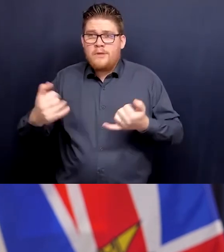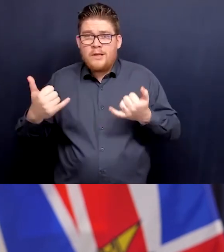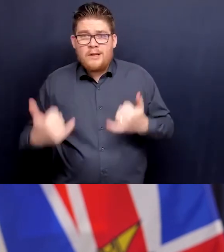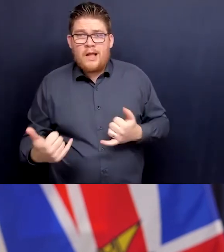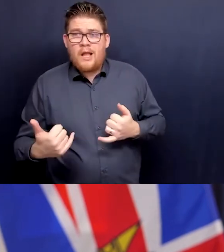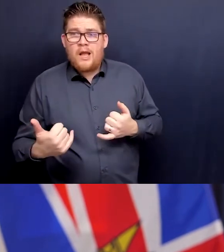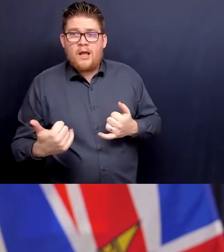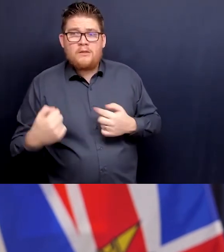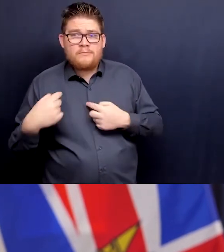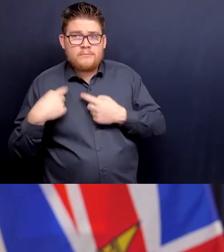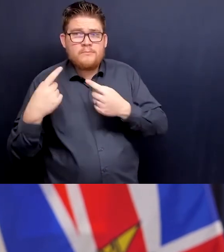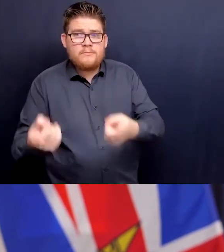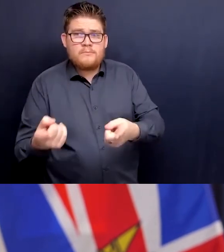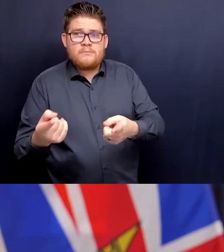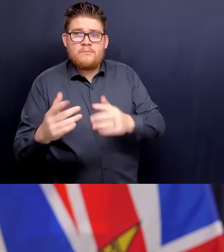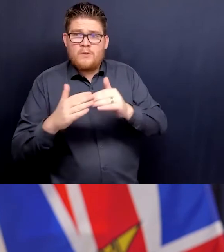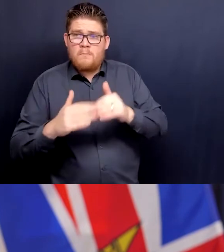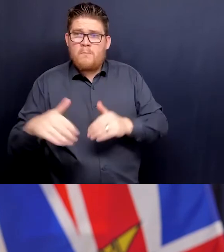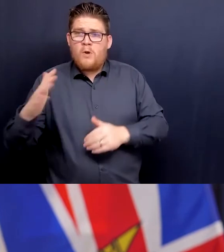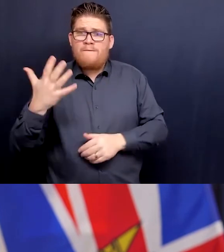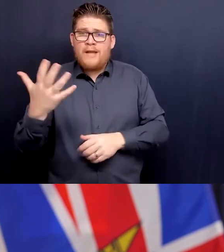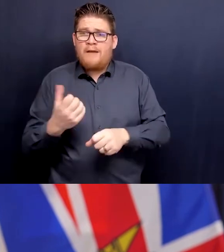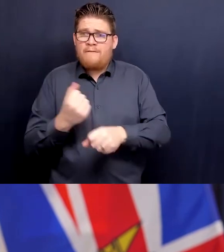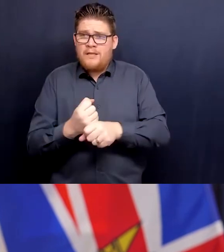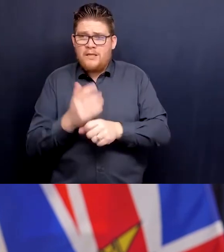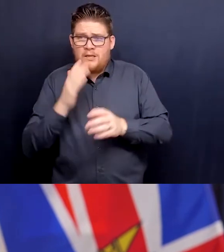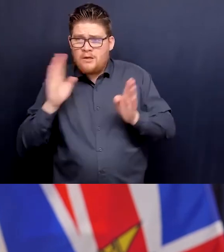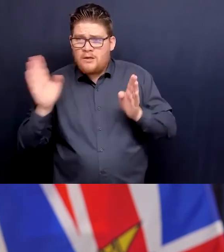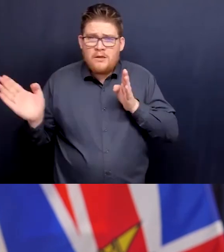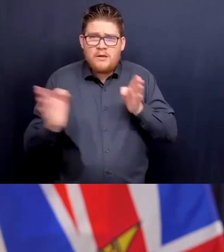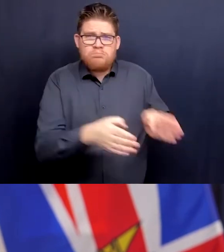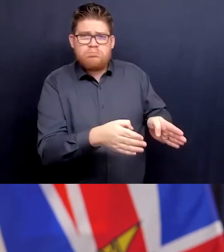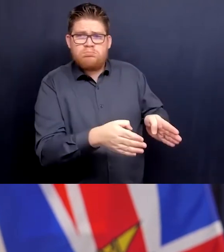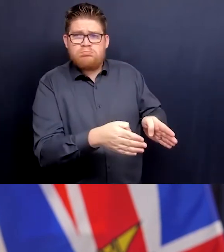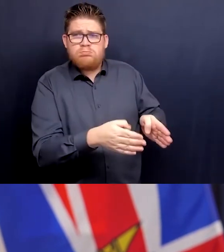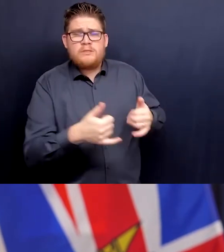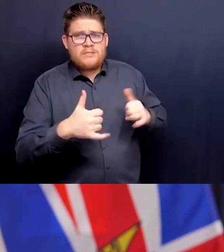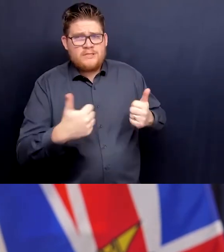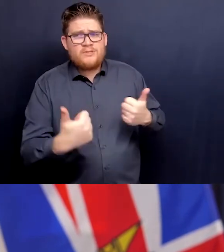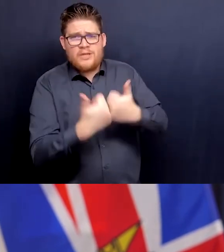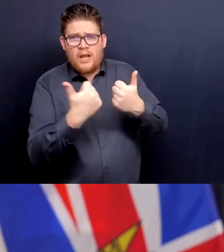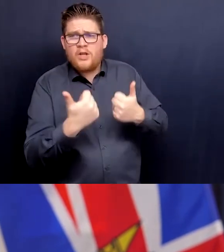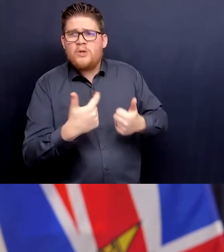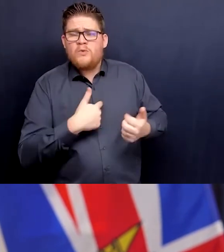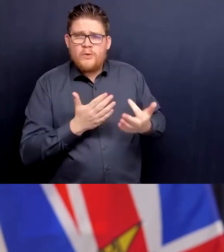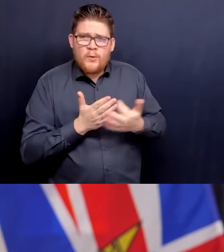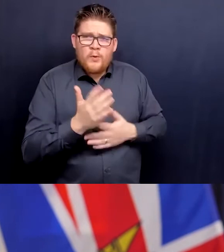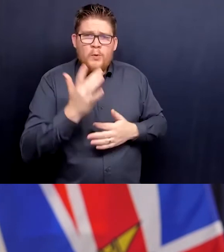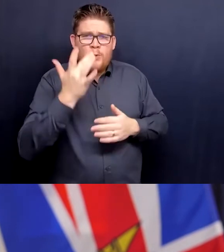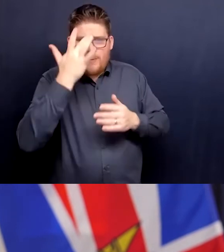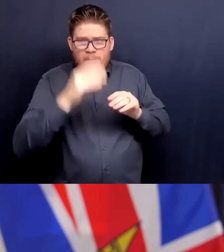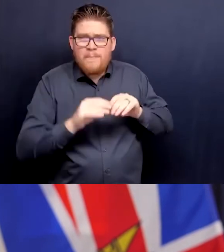now more than 5 years. And that continues to be a challenge. We've come through the pandemic, and some of the actions taken